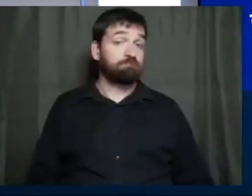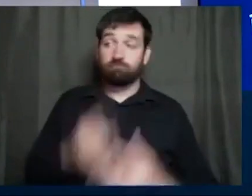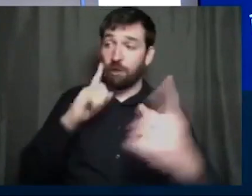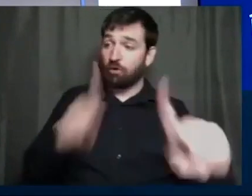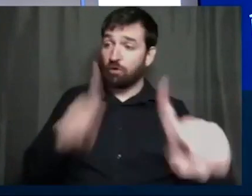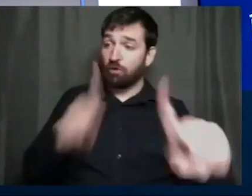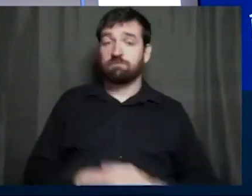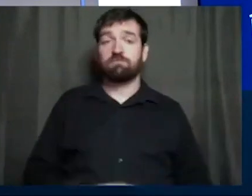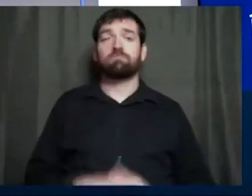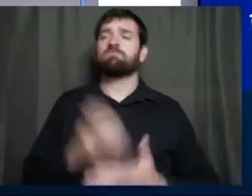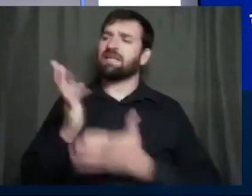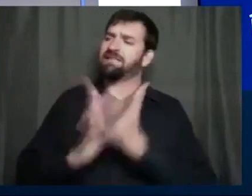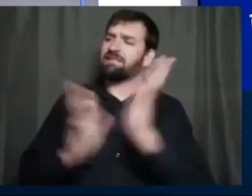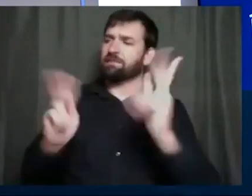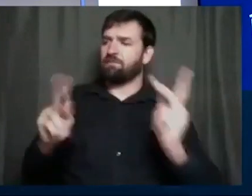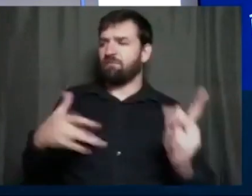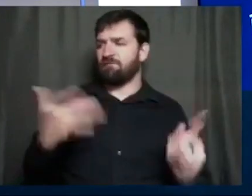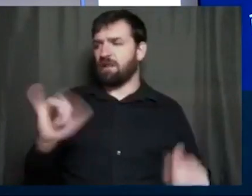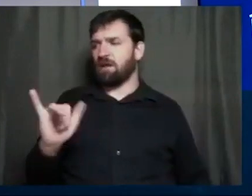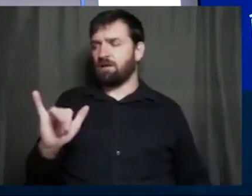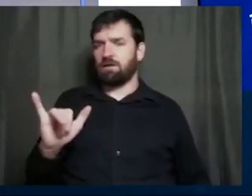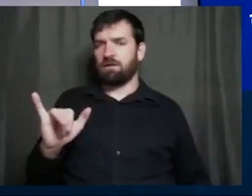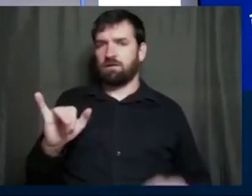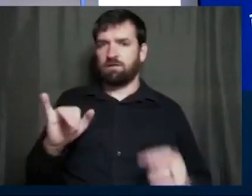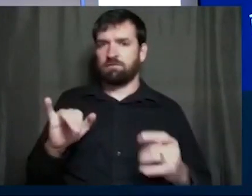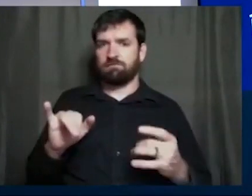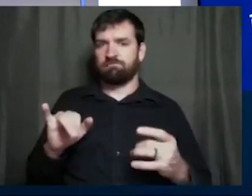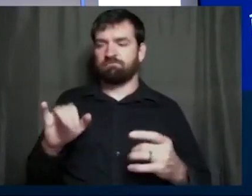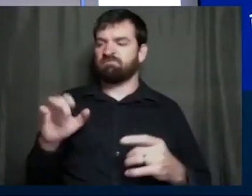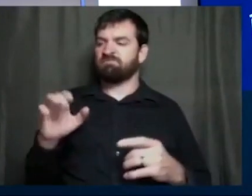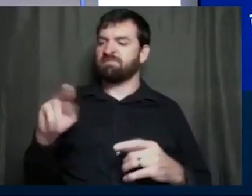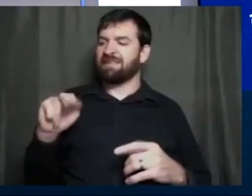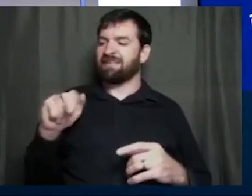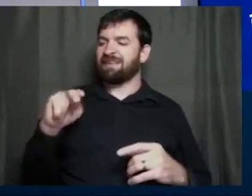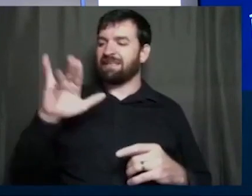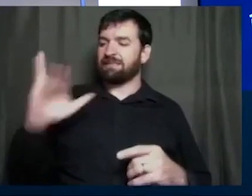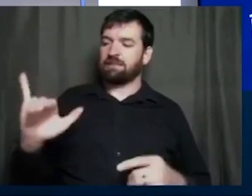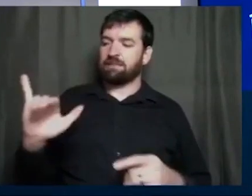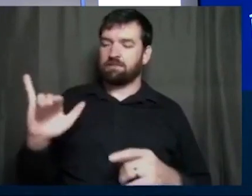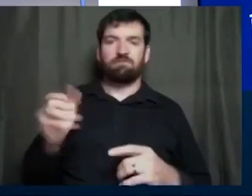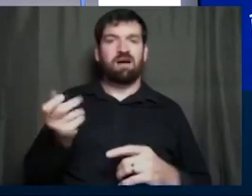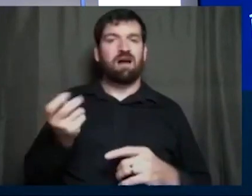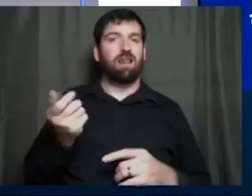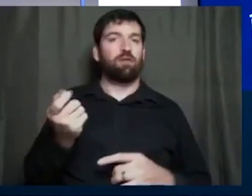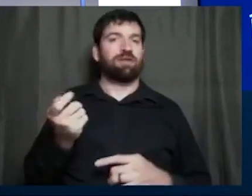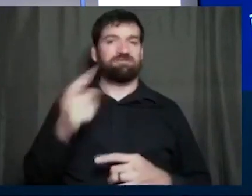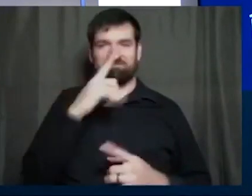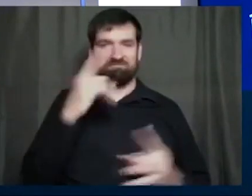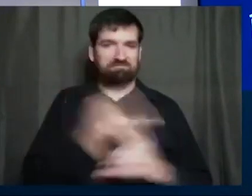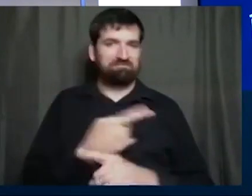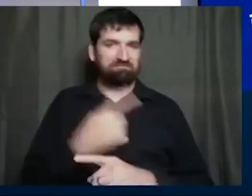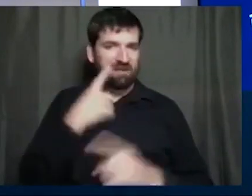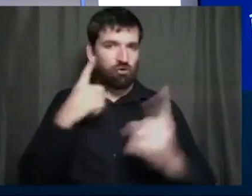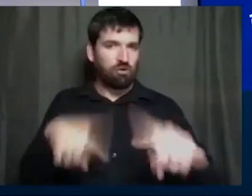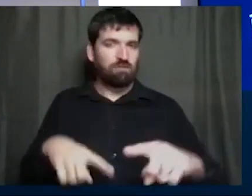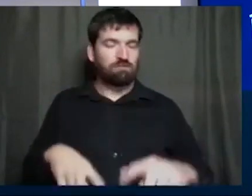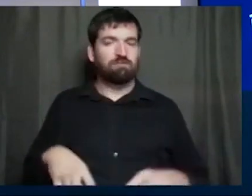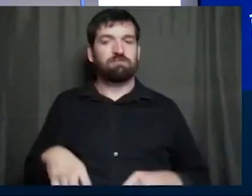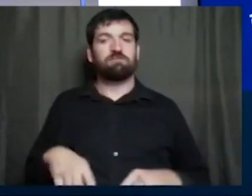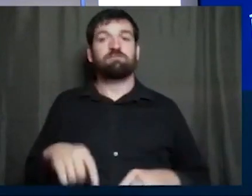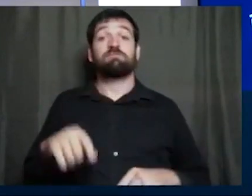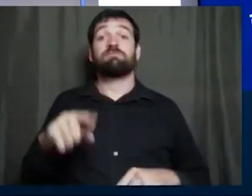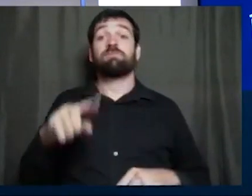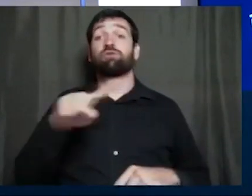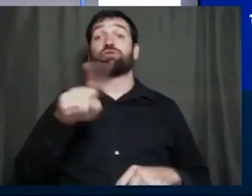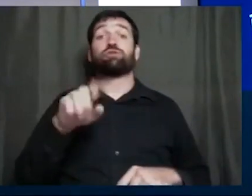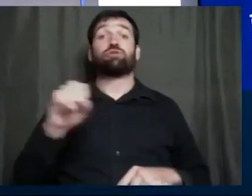are feeling, I'm asking Nancy's question because I think there's a little sarcasm, which I agree, but she was like, I hear zoo animals getting the vaccine.